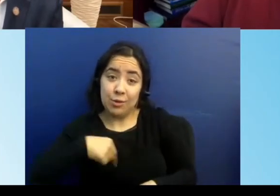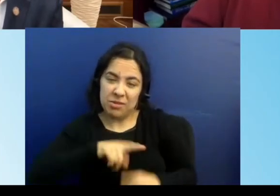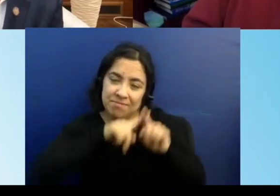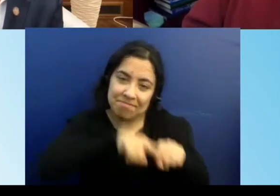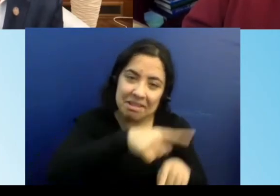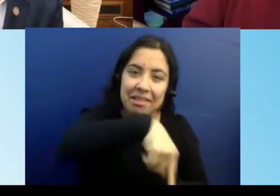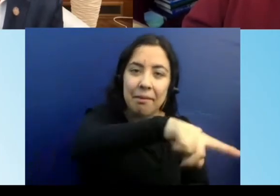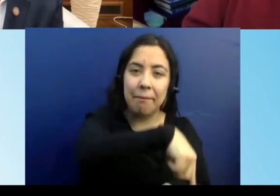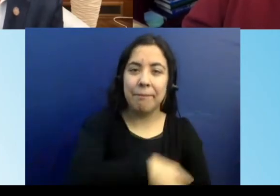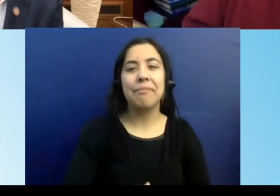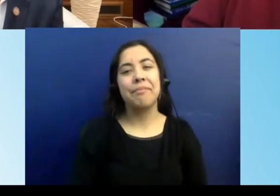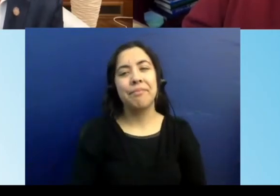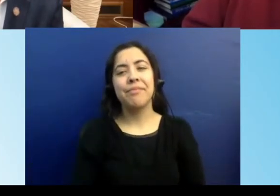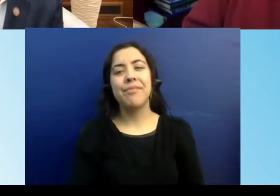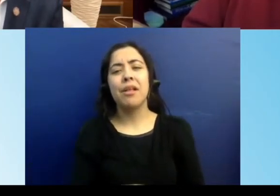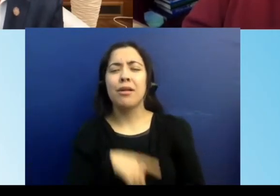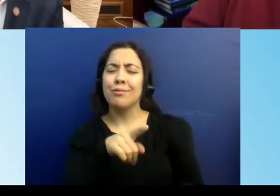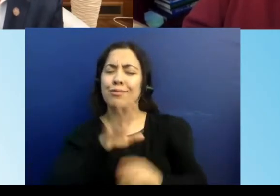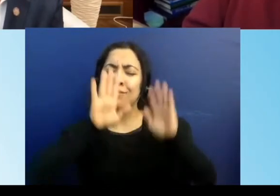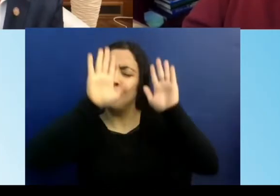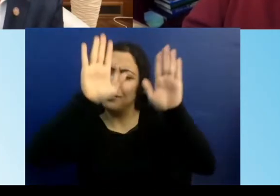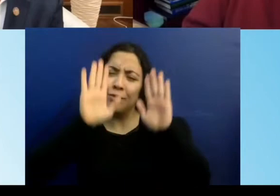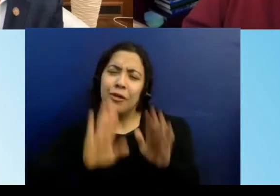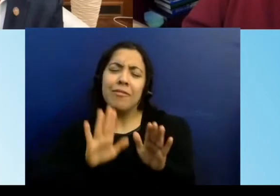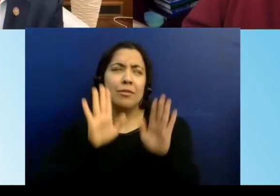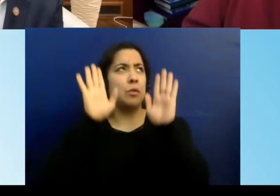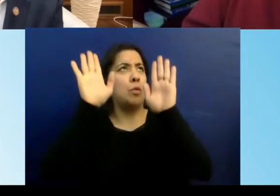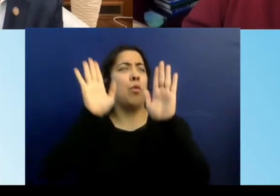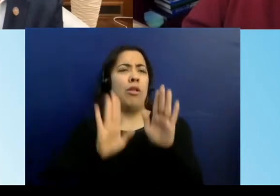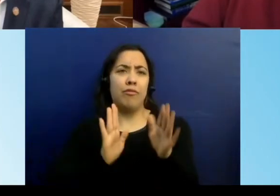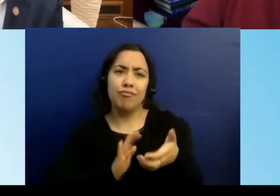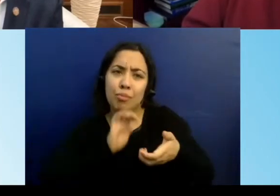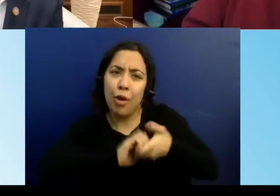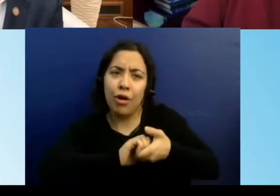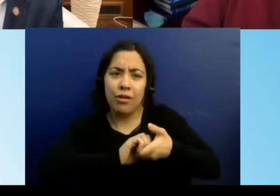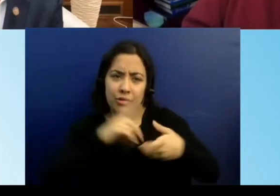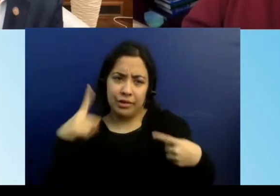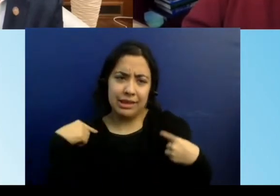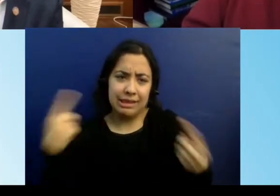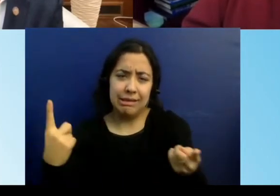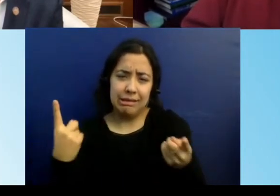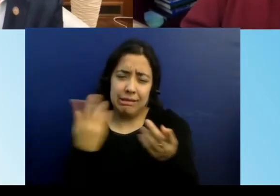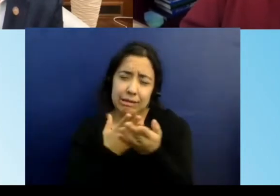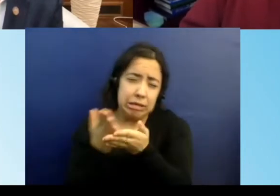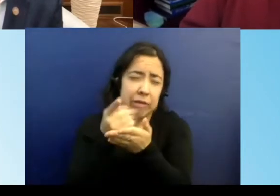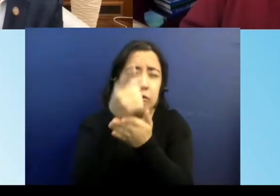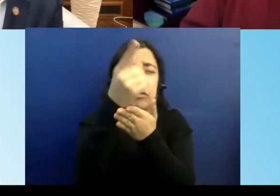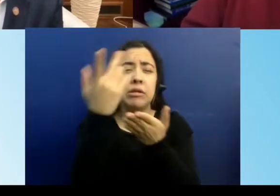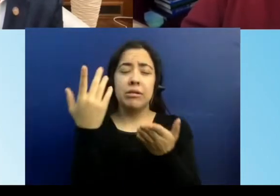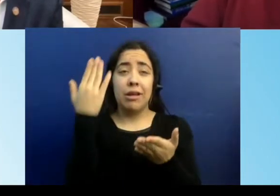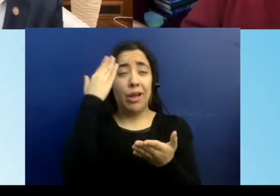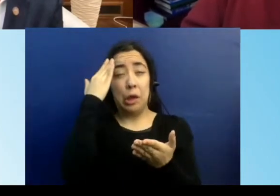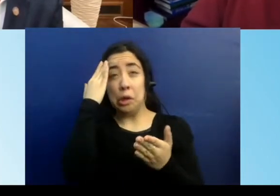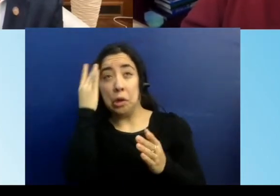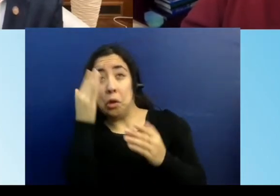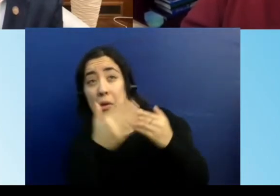Well, you're terrific. It's been great being partnered with you in these endeavors, and I know we have a lot of work ahead,